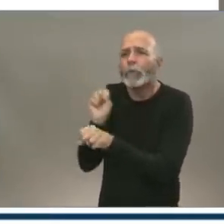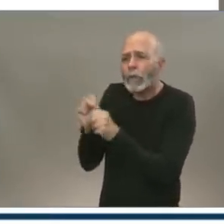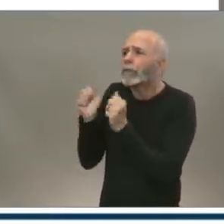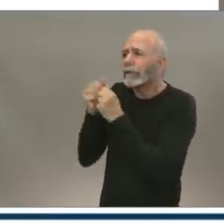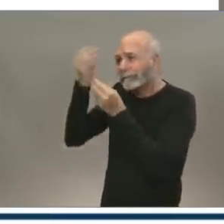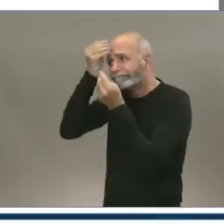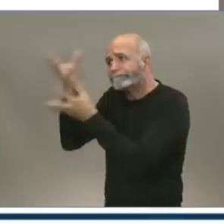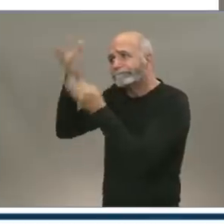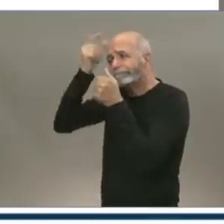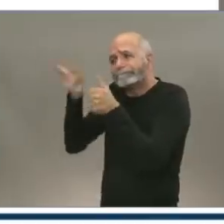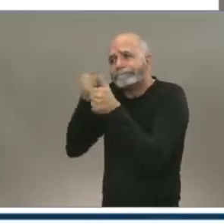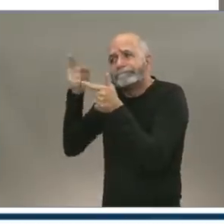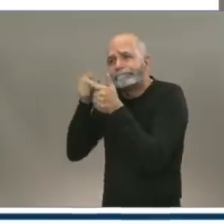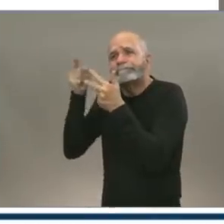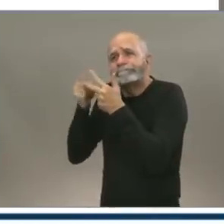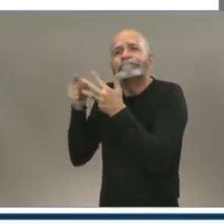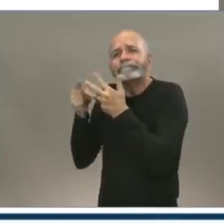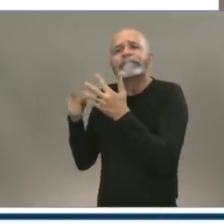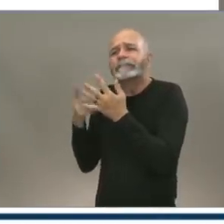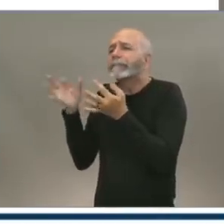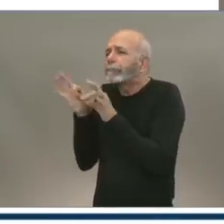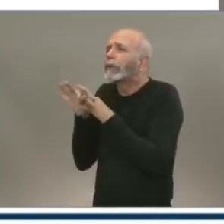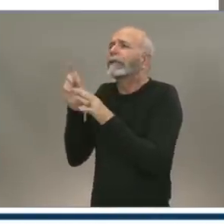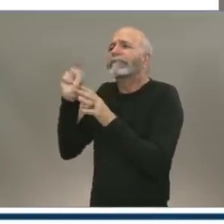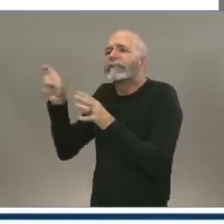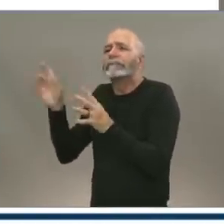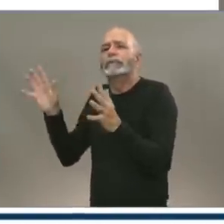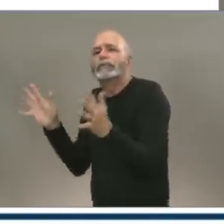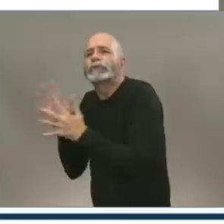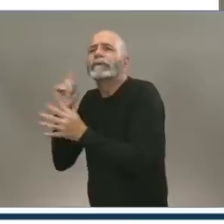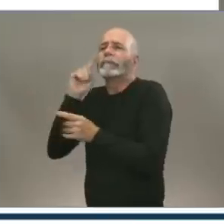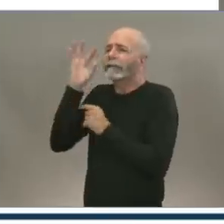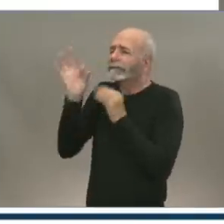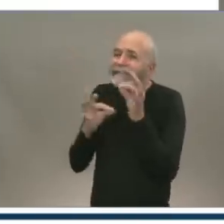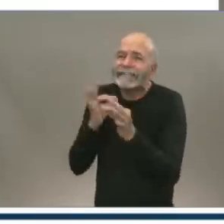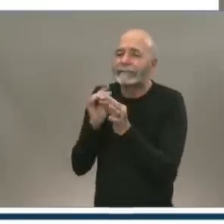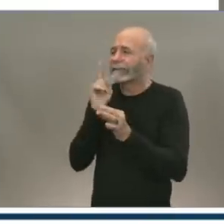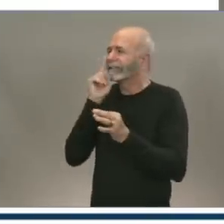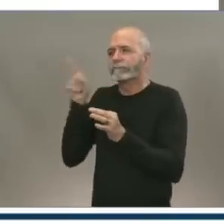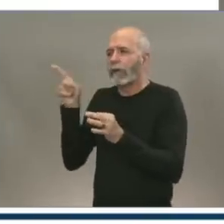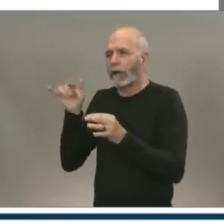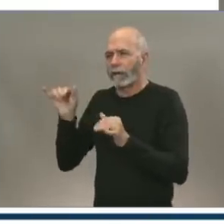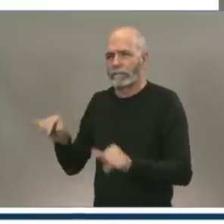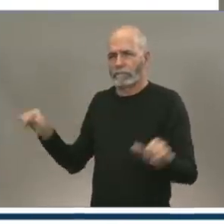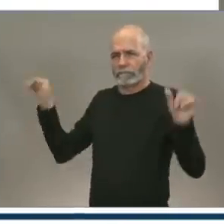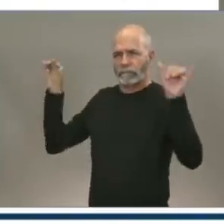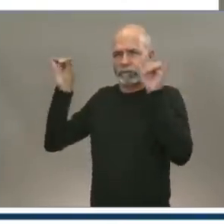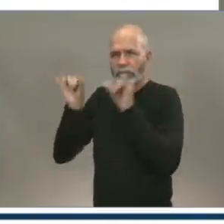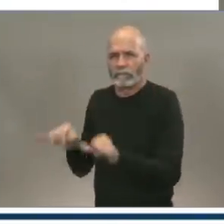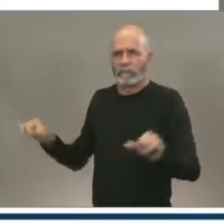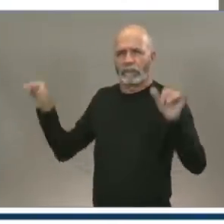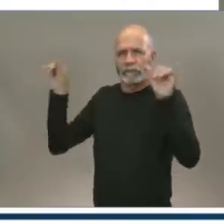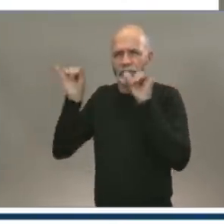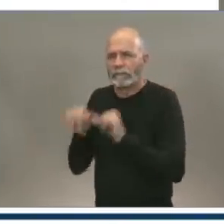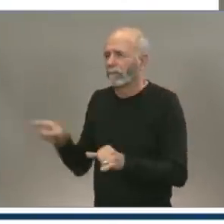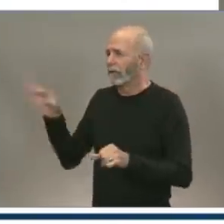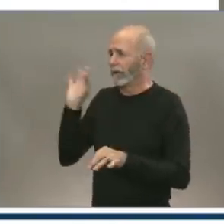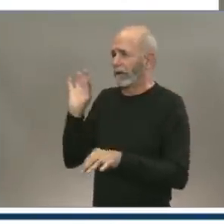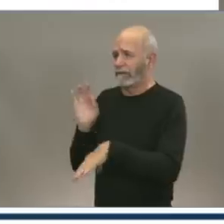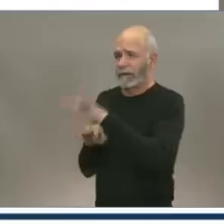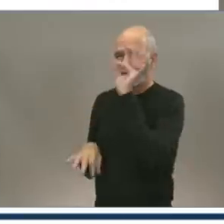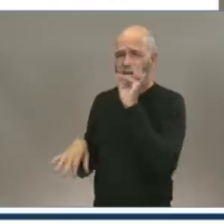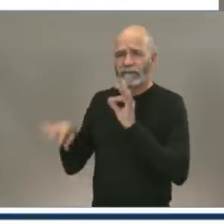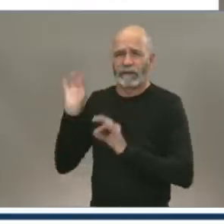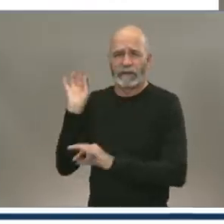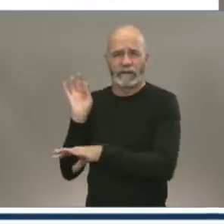and supporting people around testing. But as time has gone on, we've learned more. Clearly, we're seeing impacts from